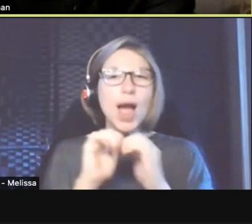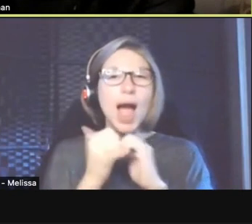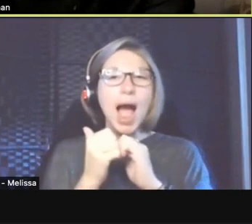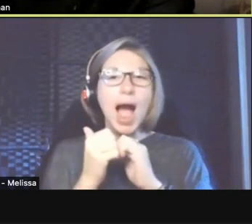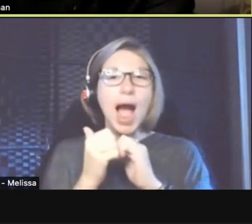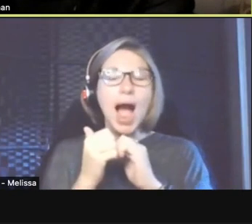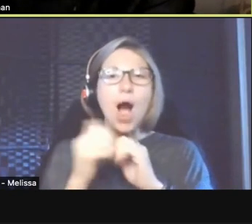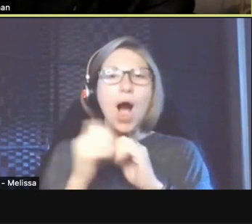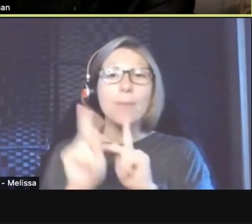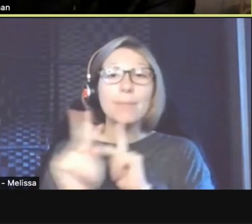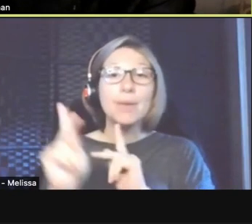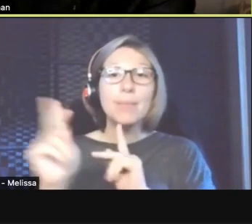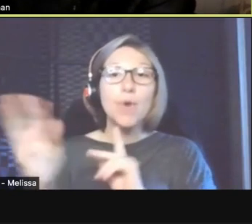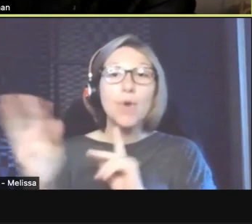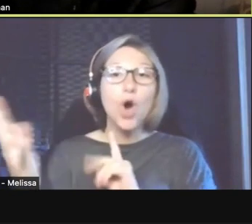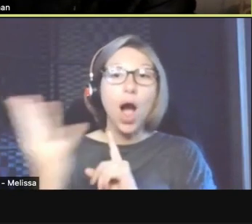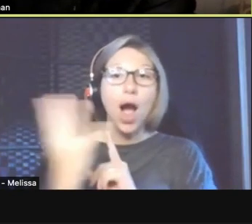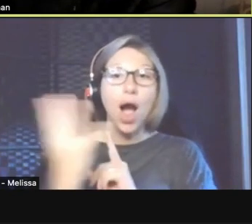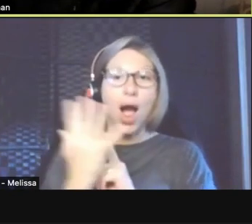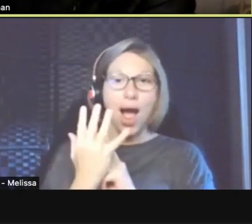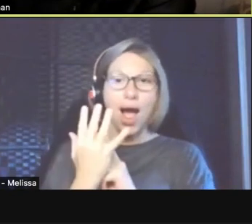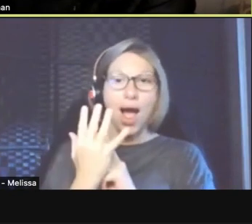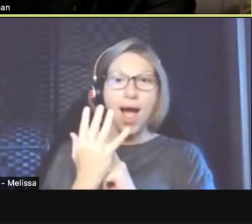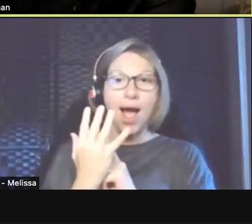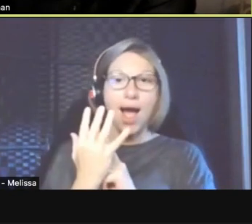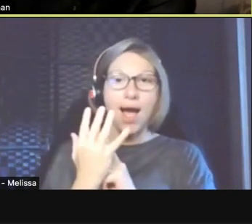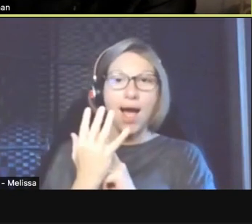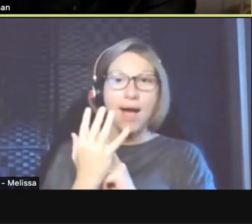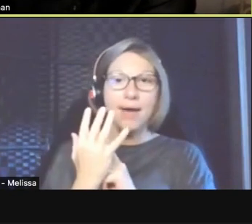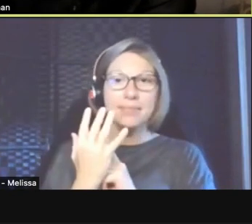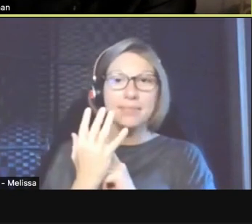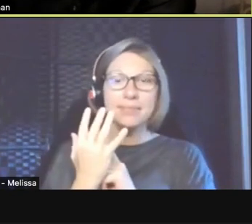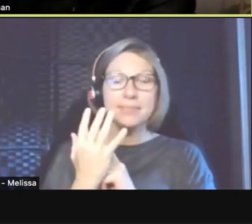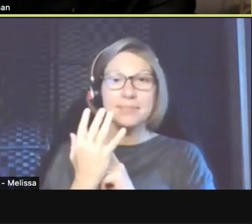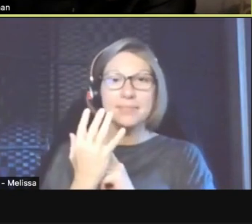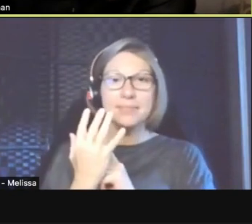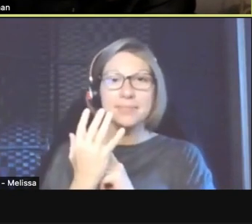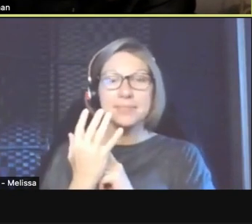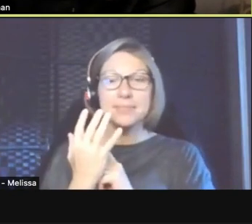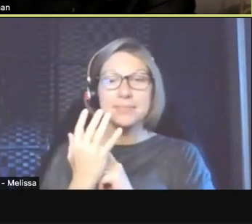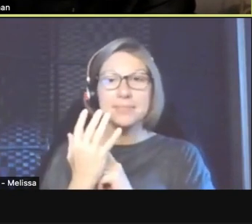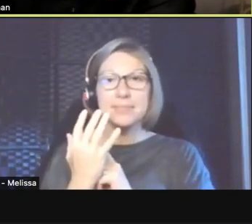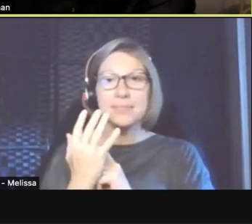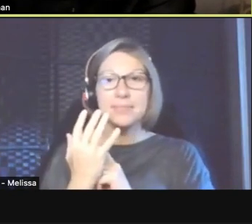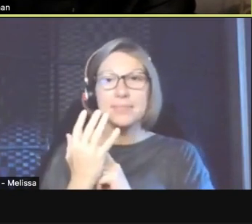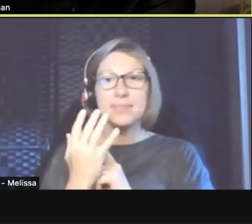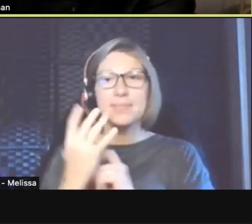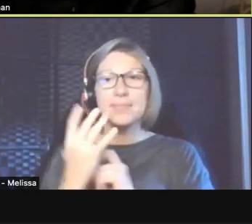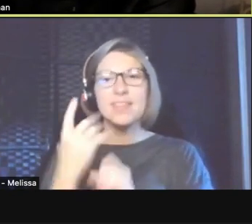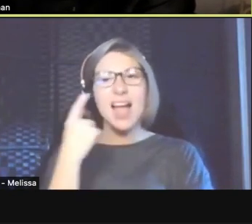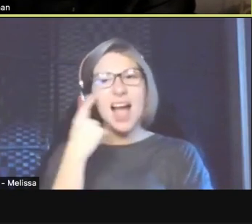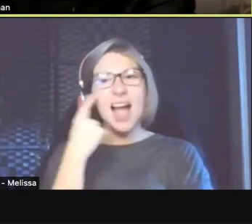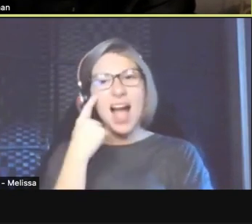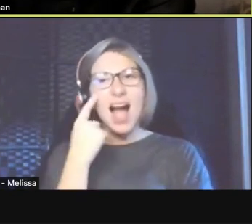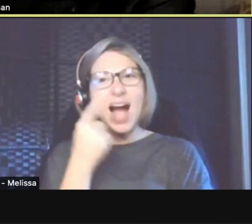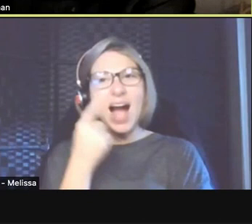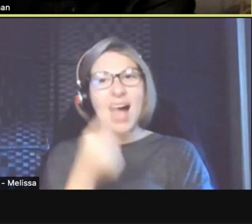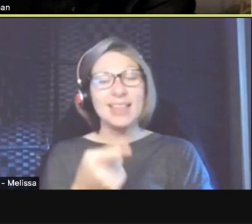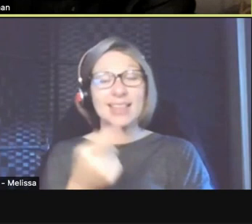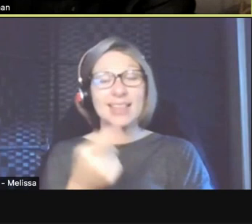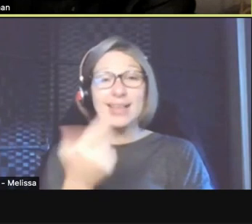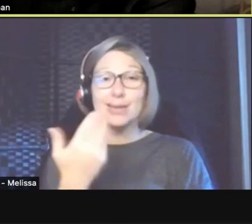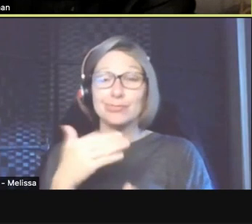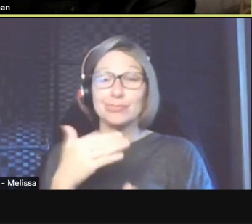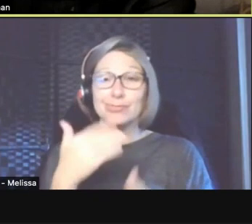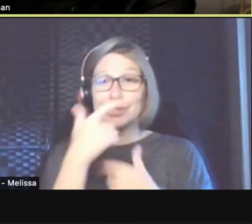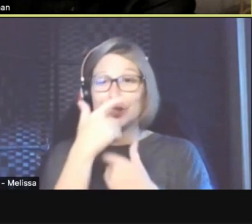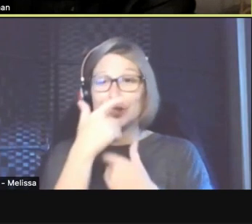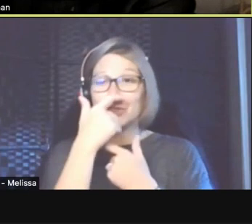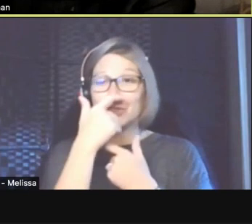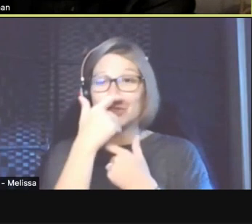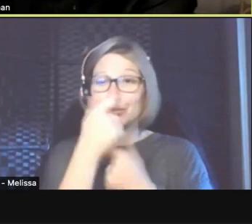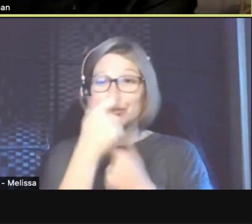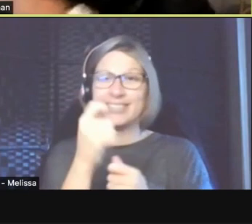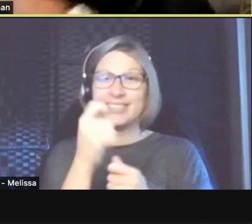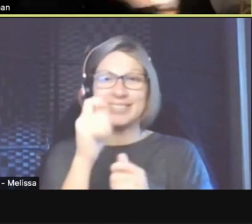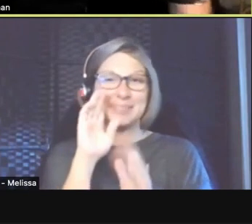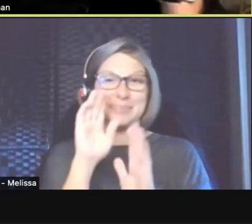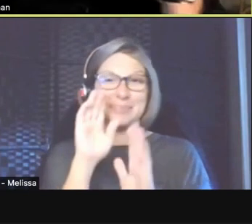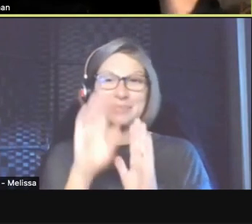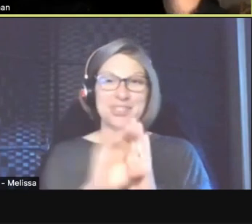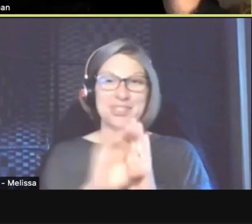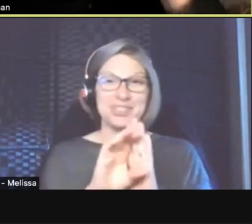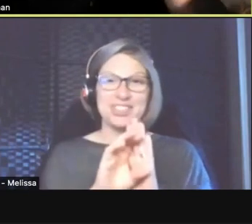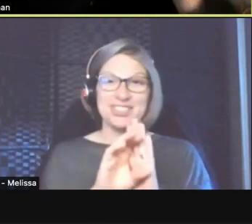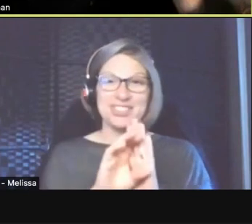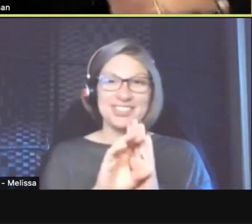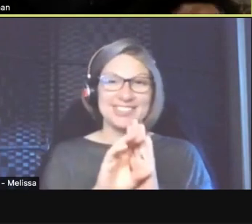him. So I think this is really, really an interesting picture. And I